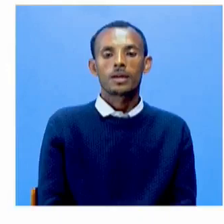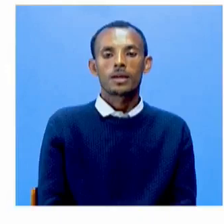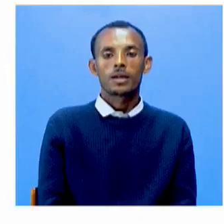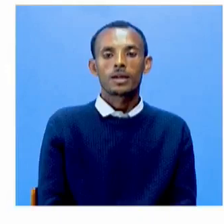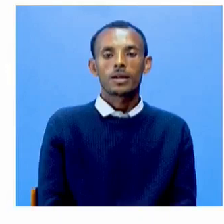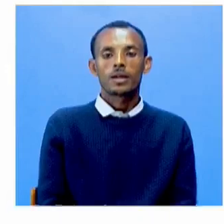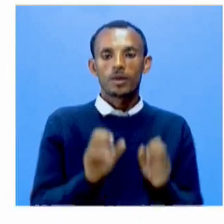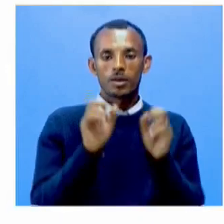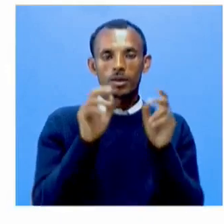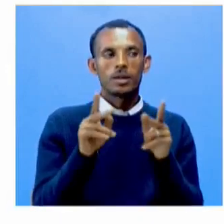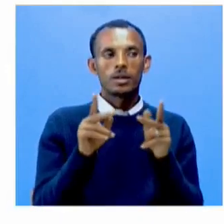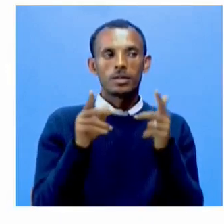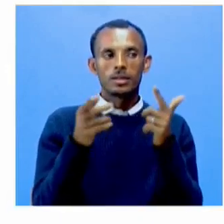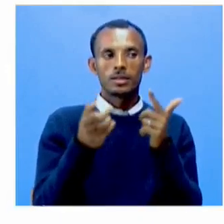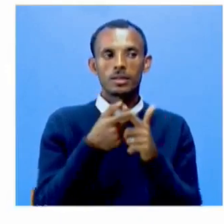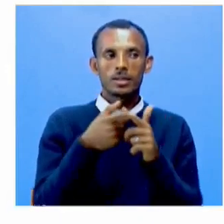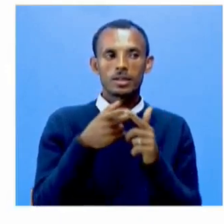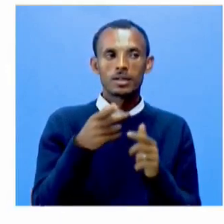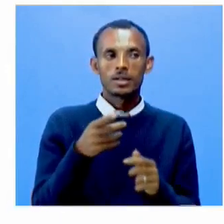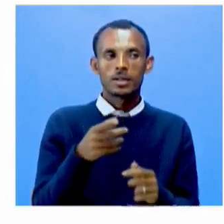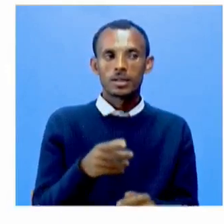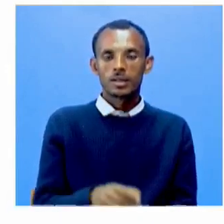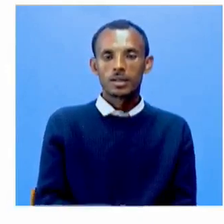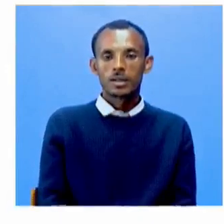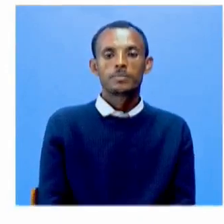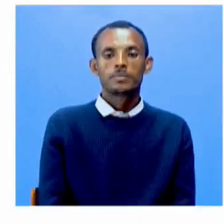Okay, second question.